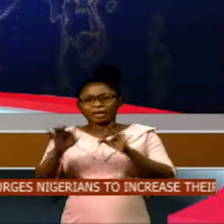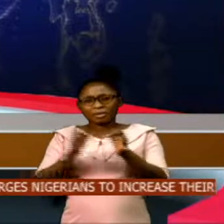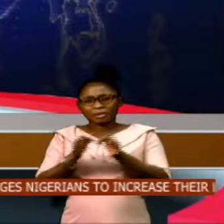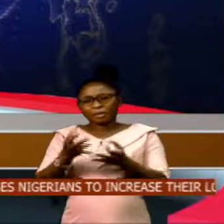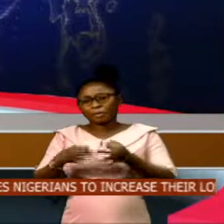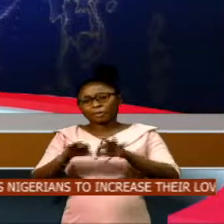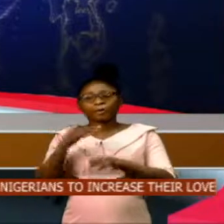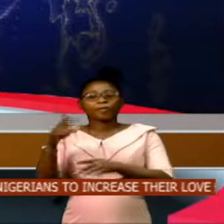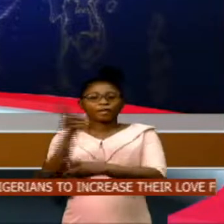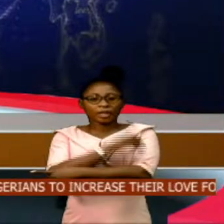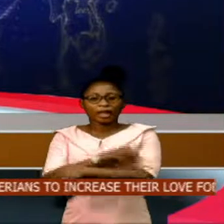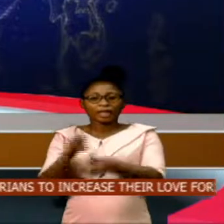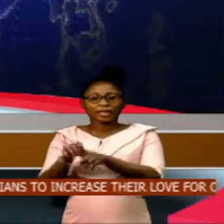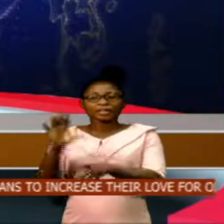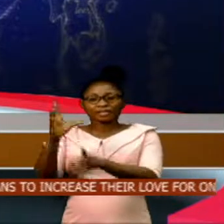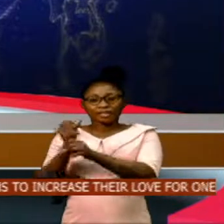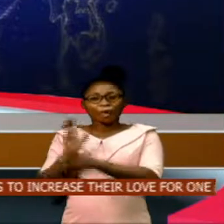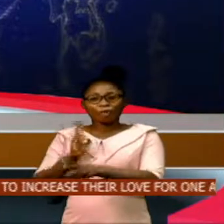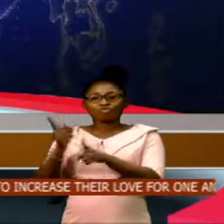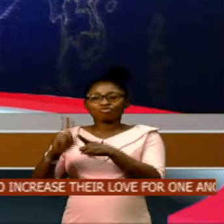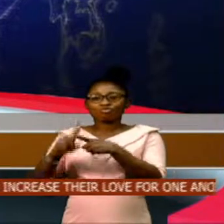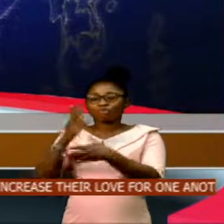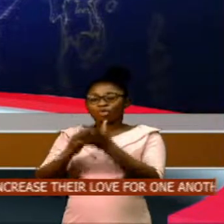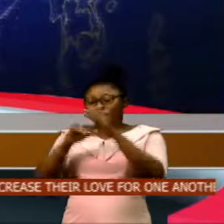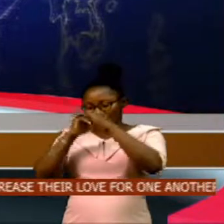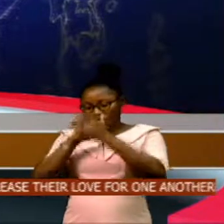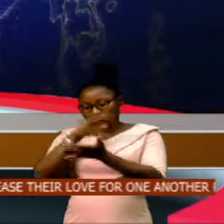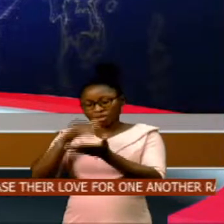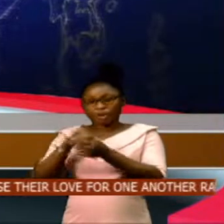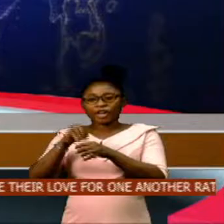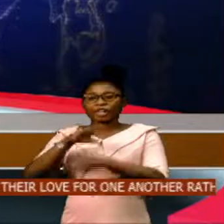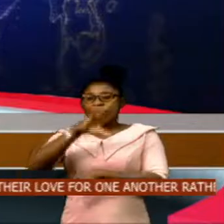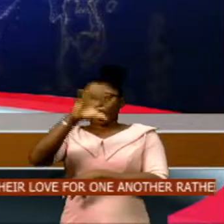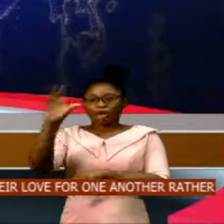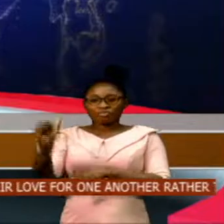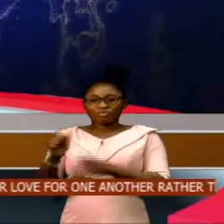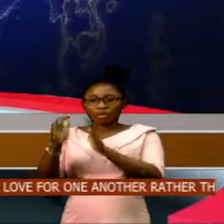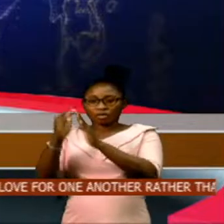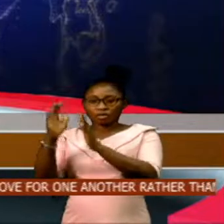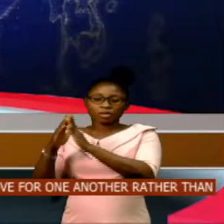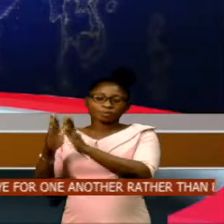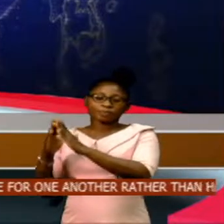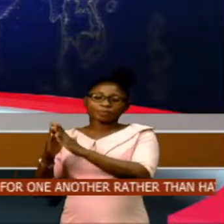of the day as he takes us to some worship centers within the Abuja metropolis.